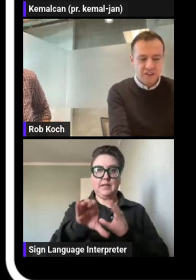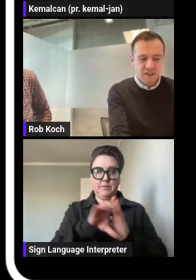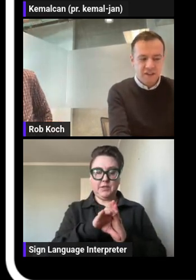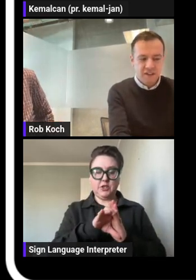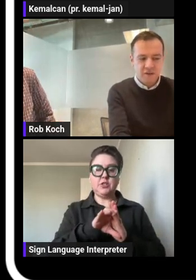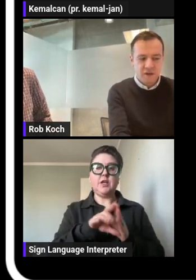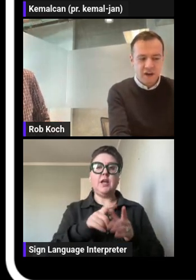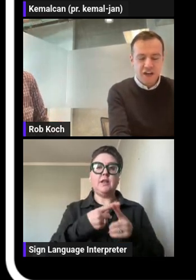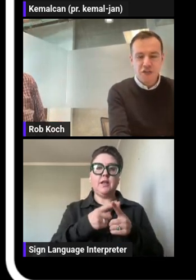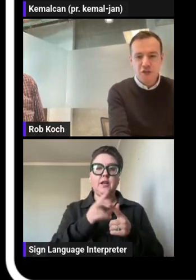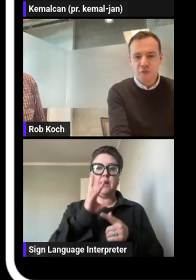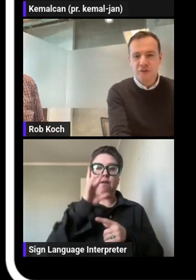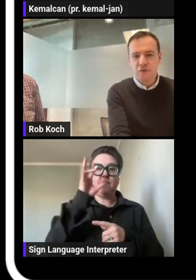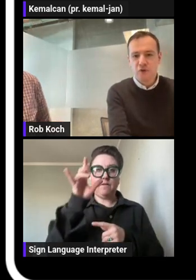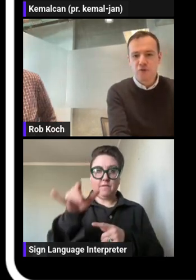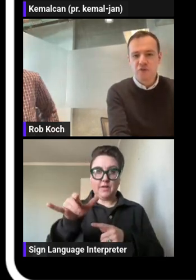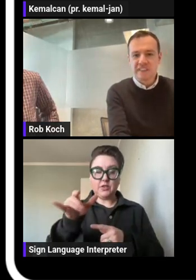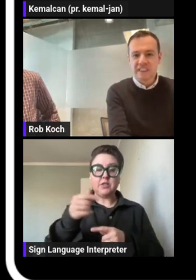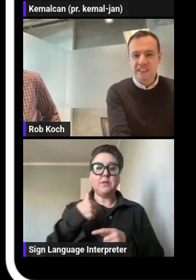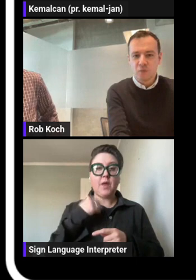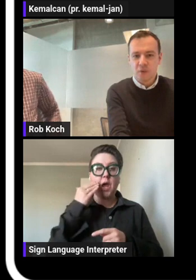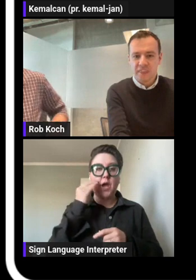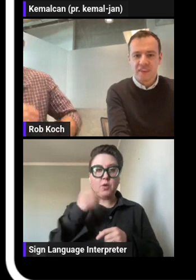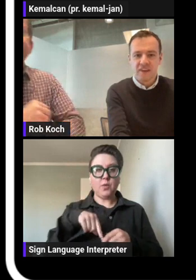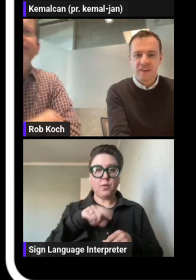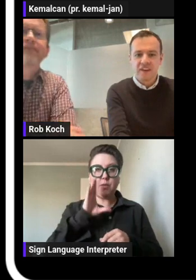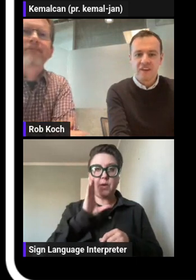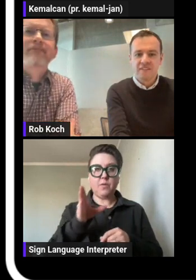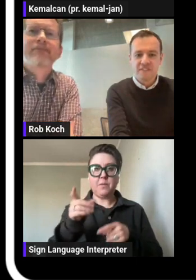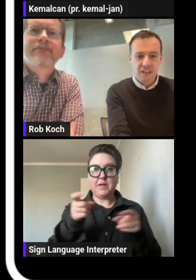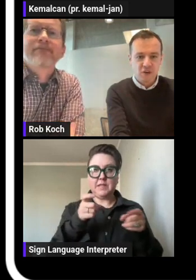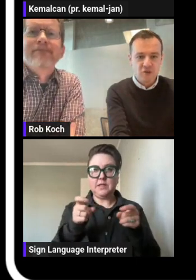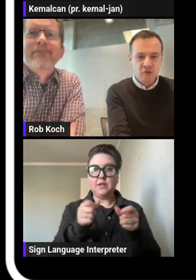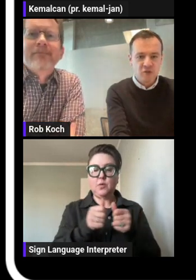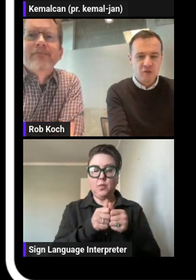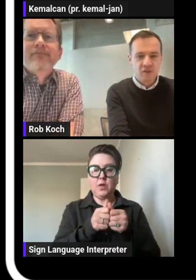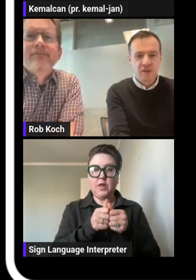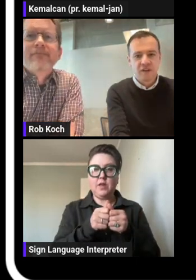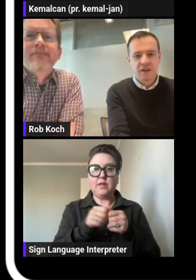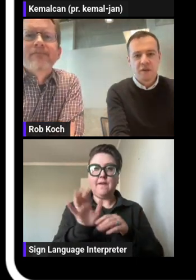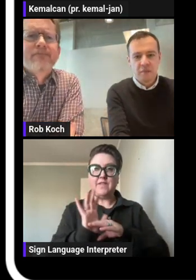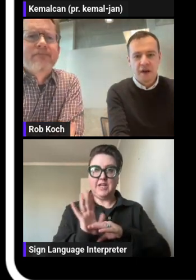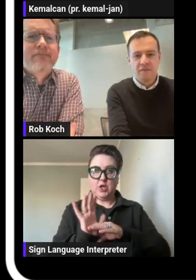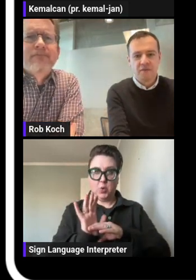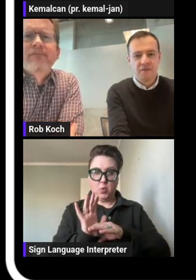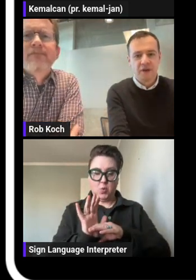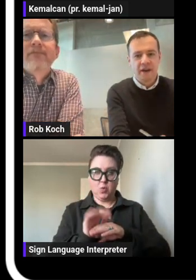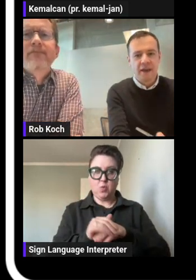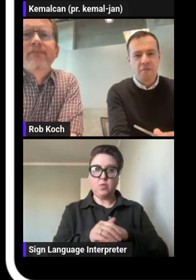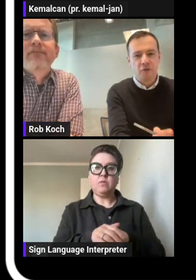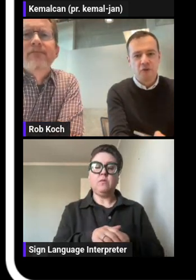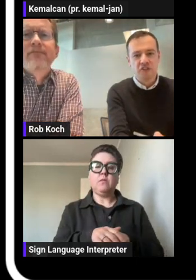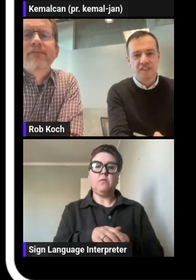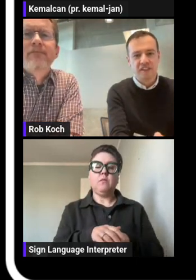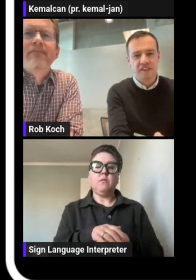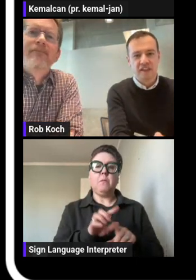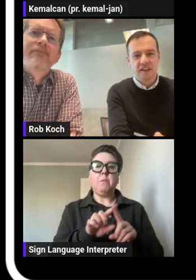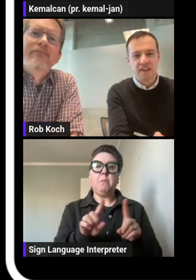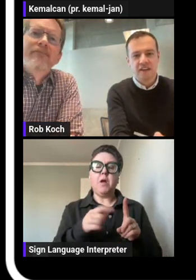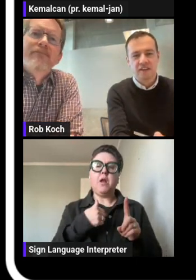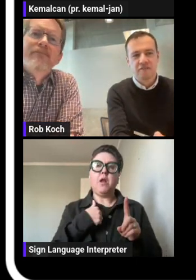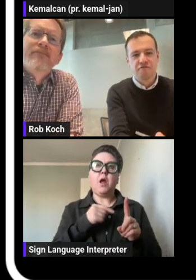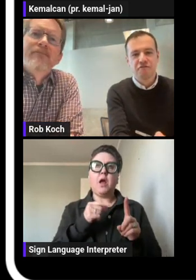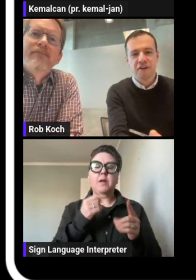Eventually, I knew we were going to deal with videos, but I approached this